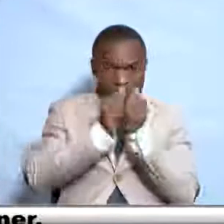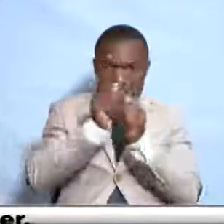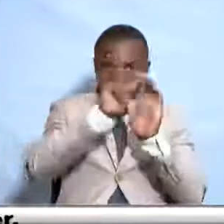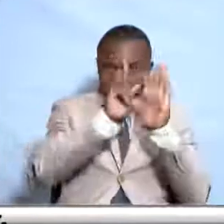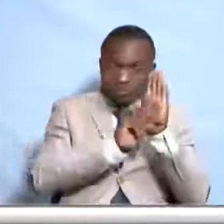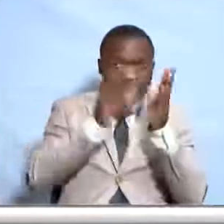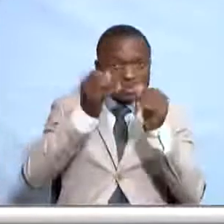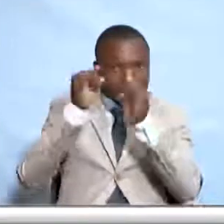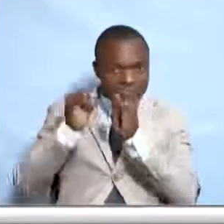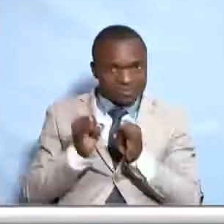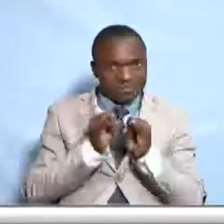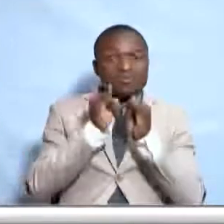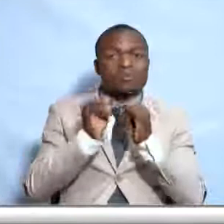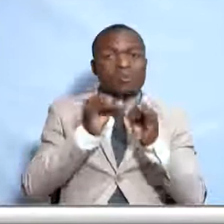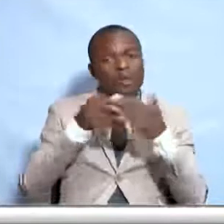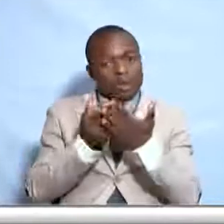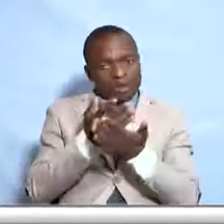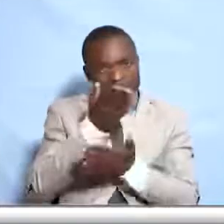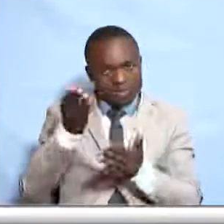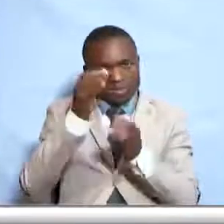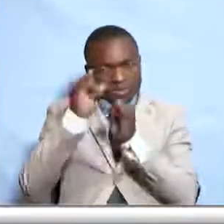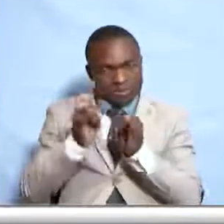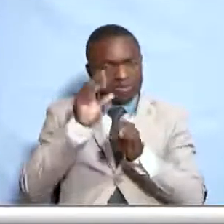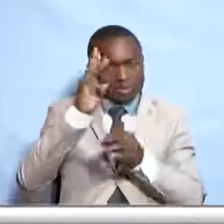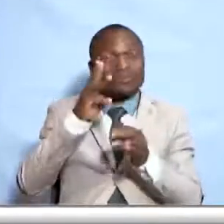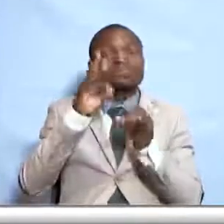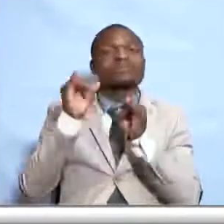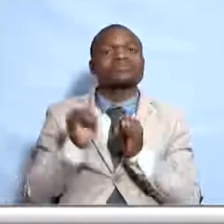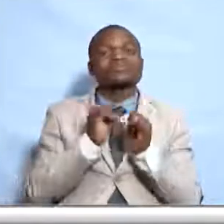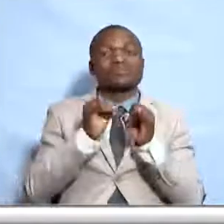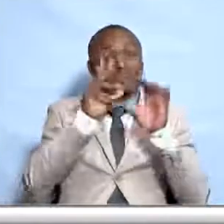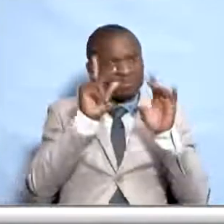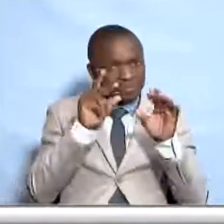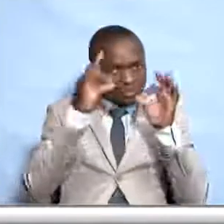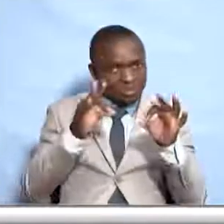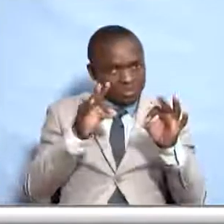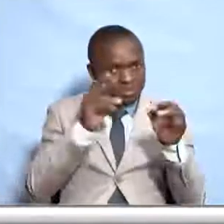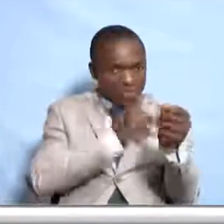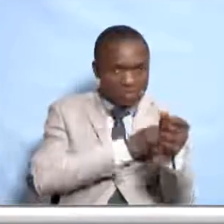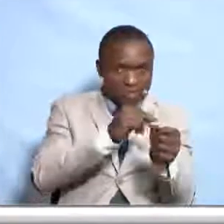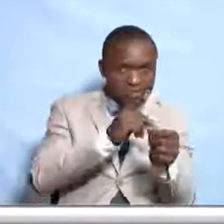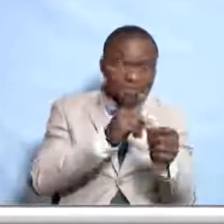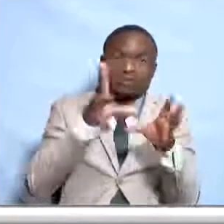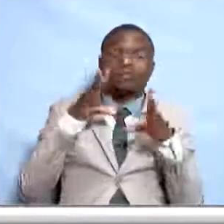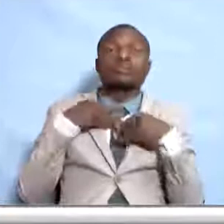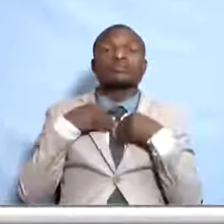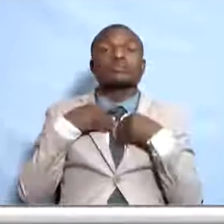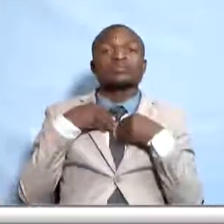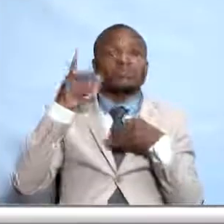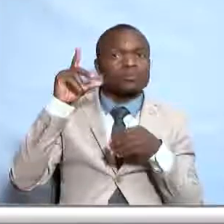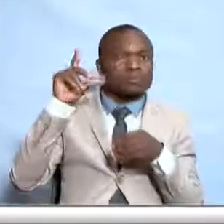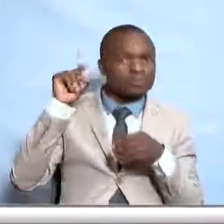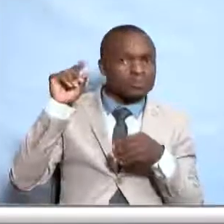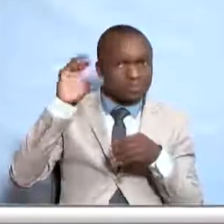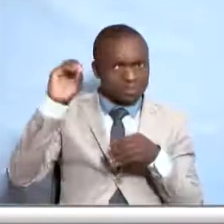it wants to implement and how those policies will be implemented. If decentralization, which was adopted in